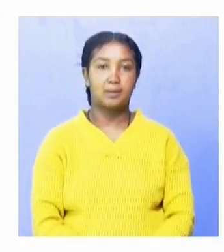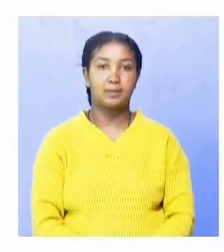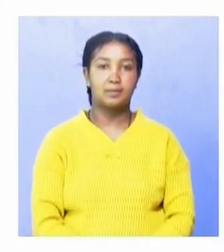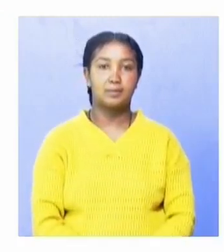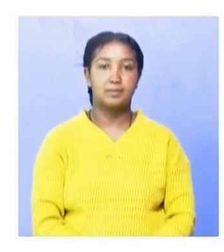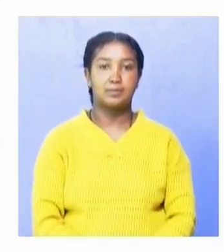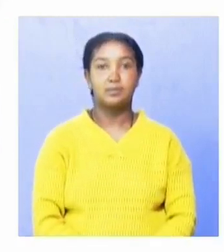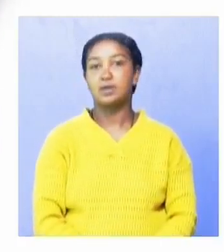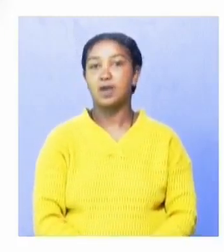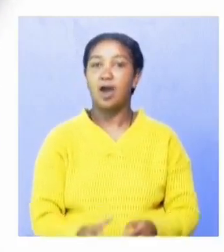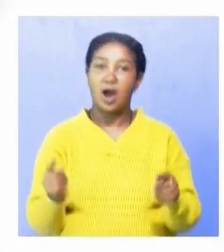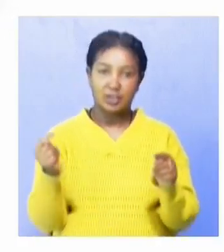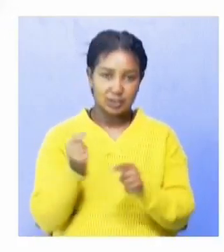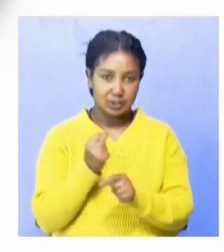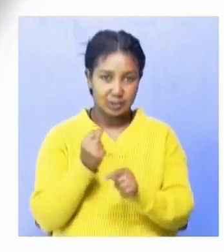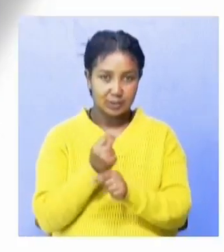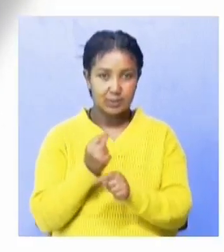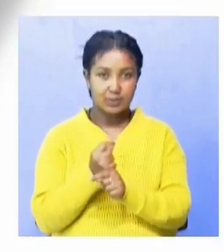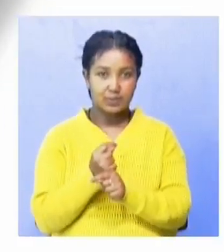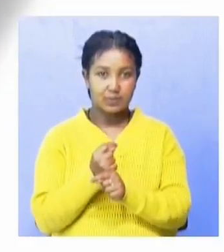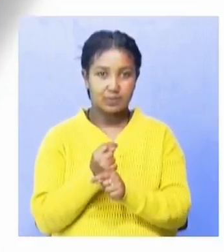the actions